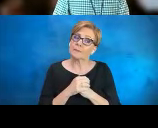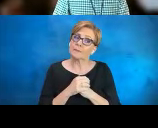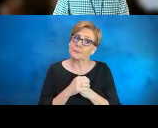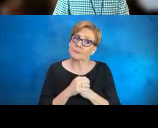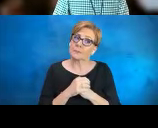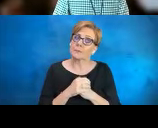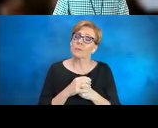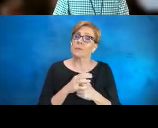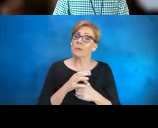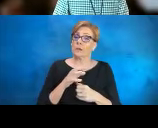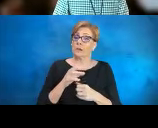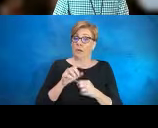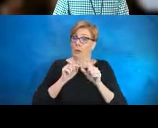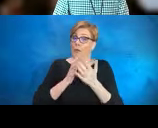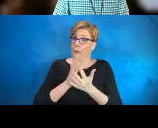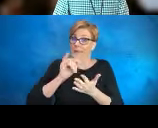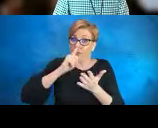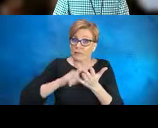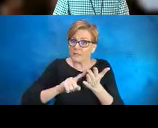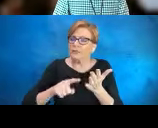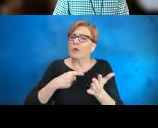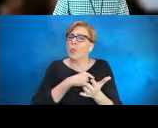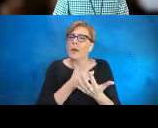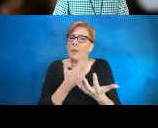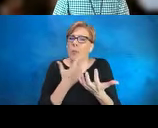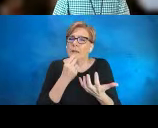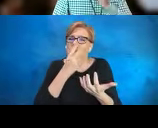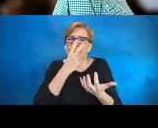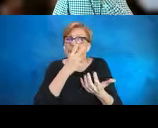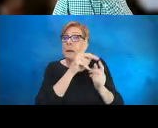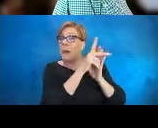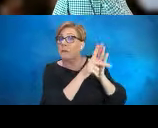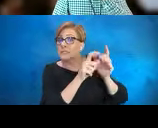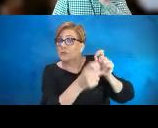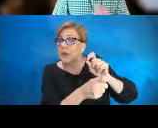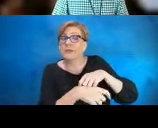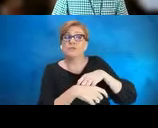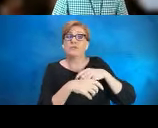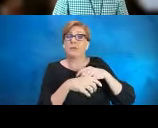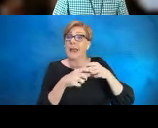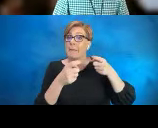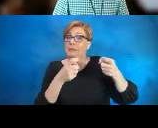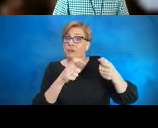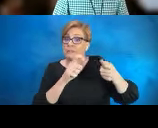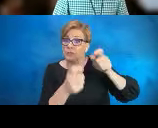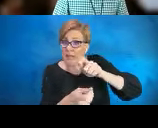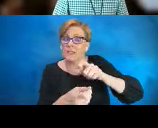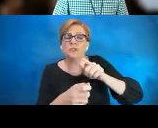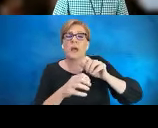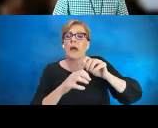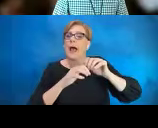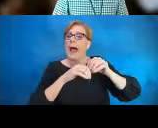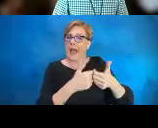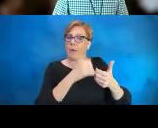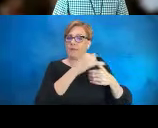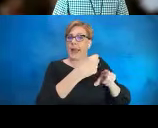attempted to understand what the policy and administrative changes did, what the actual impact was of them through